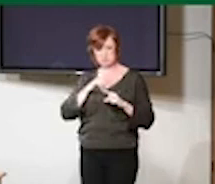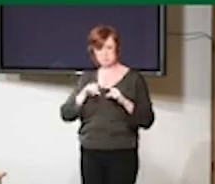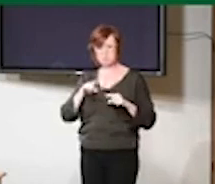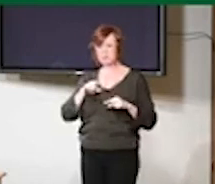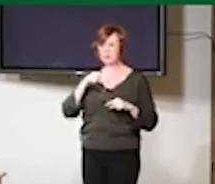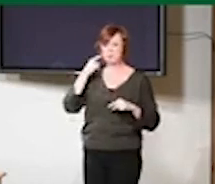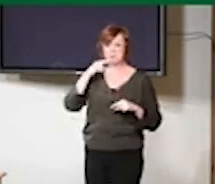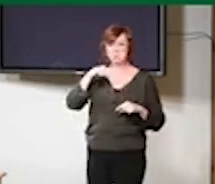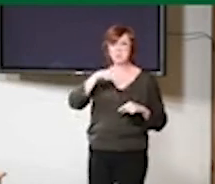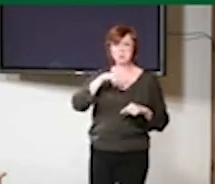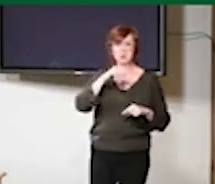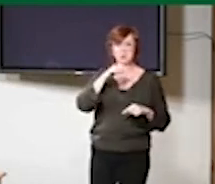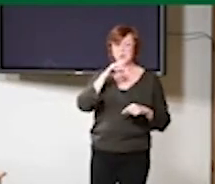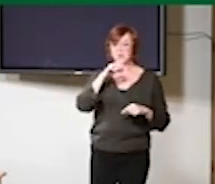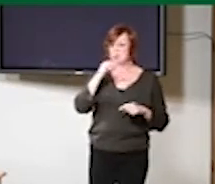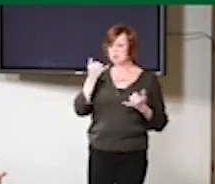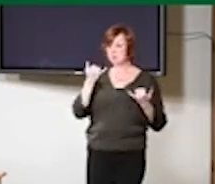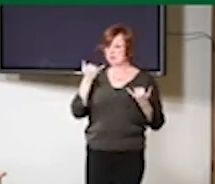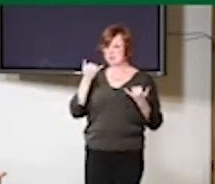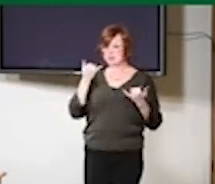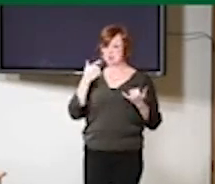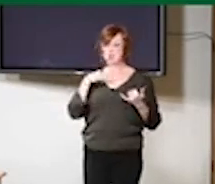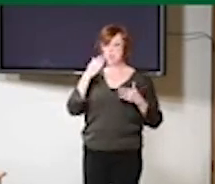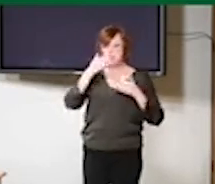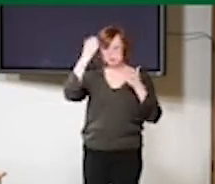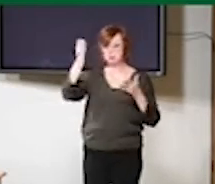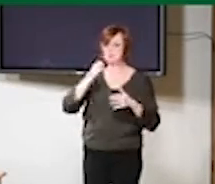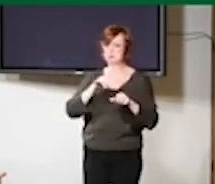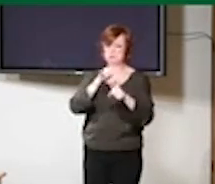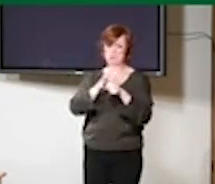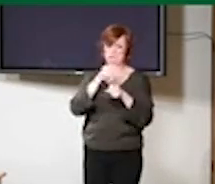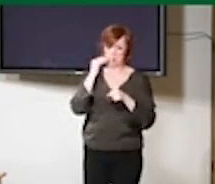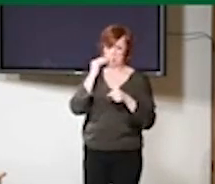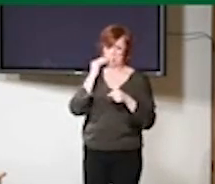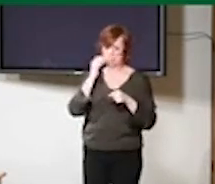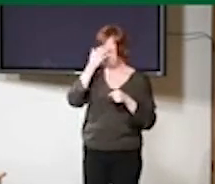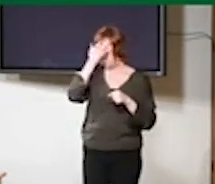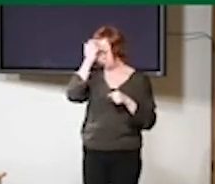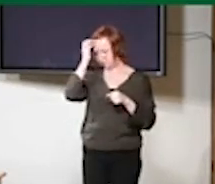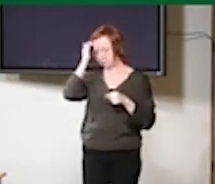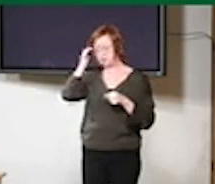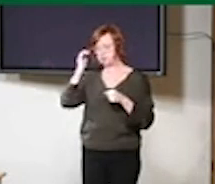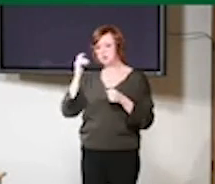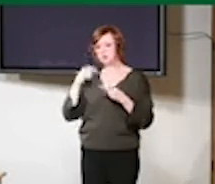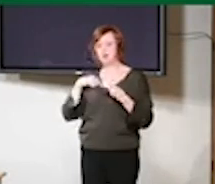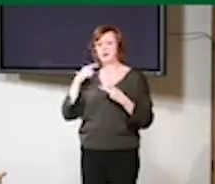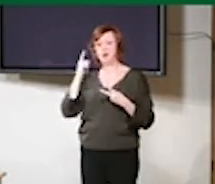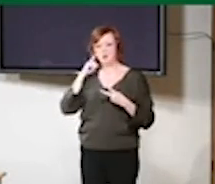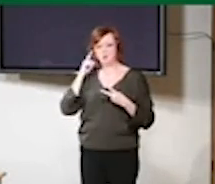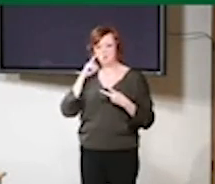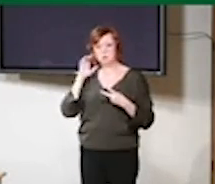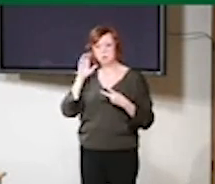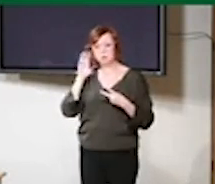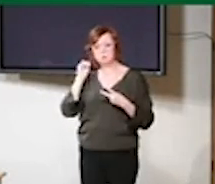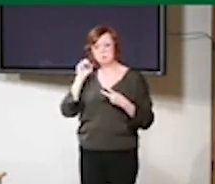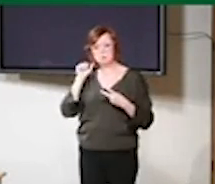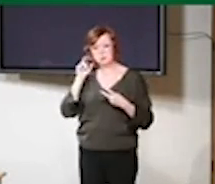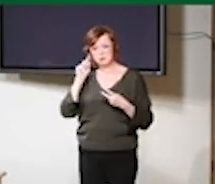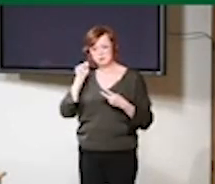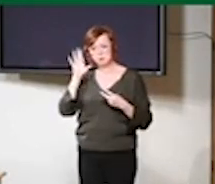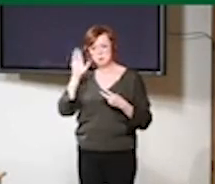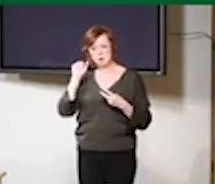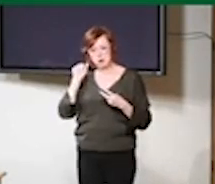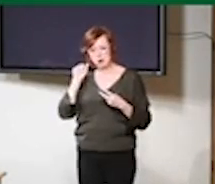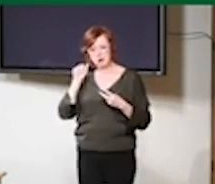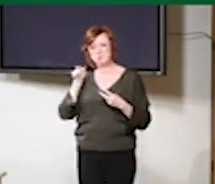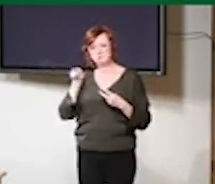province of Manitoba has set up some check stops. I believe we've looked into some communications in the way of billboards, things of that nature, but have not